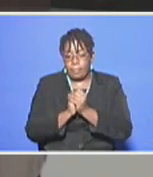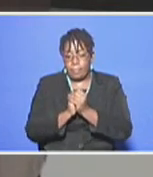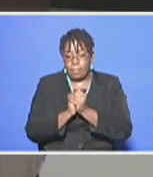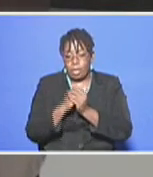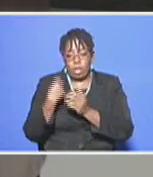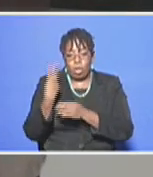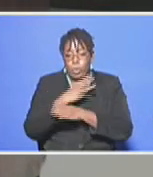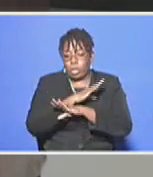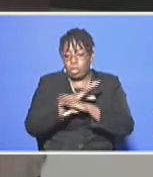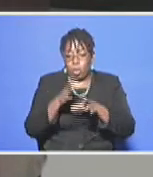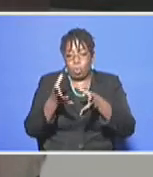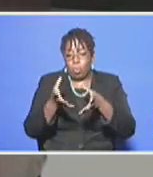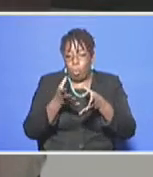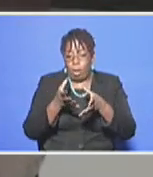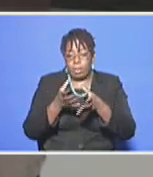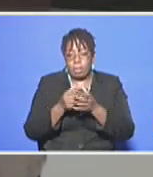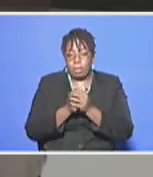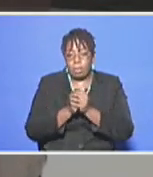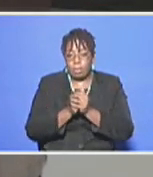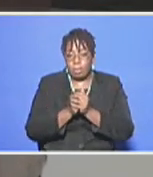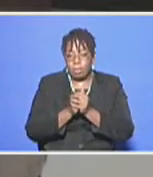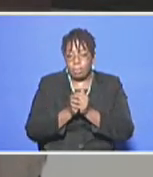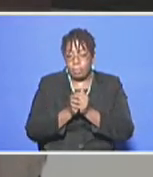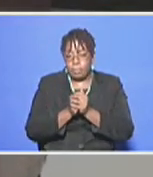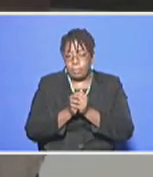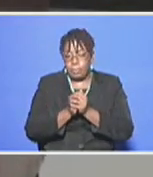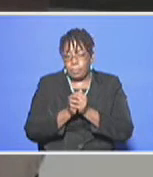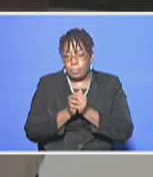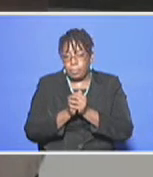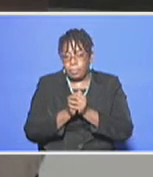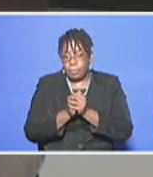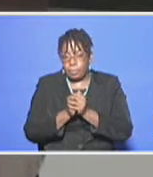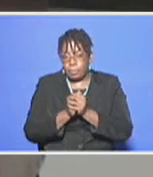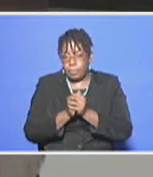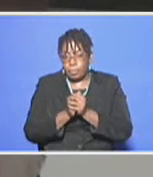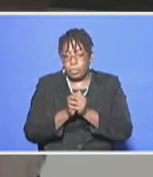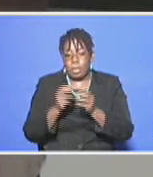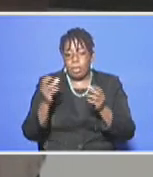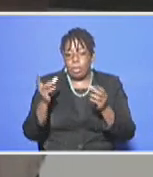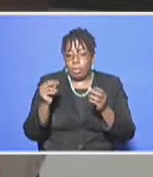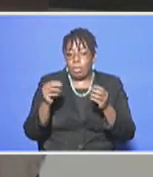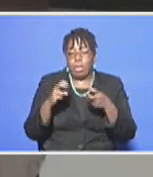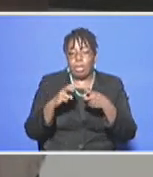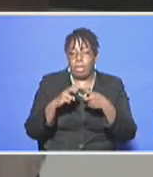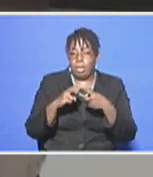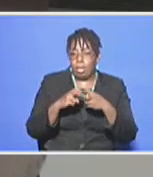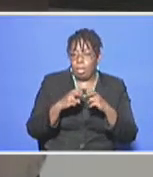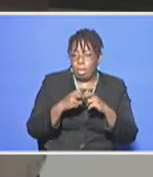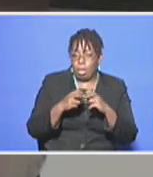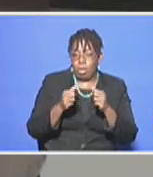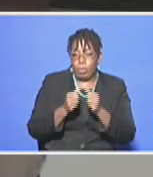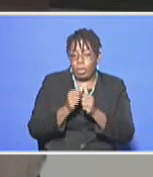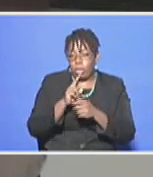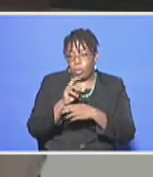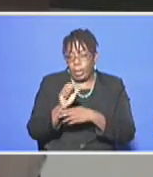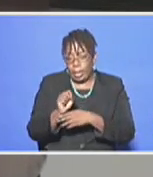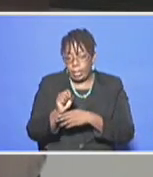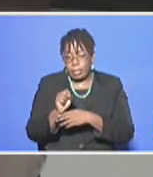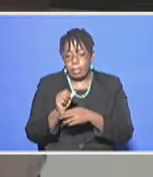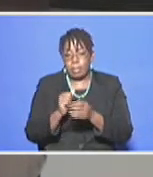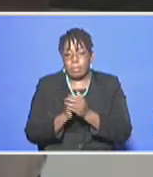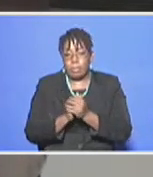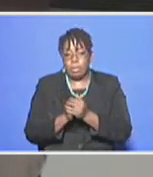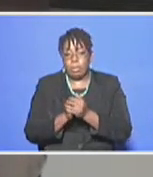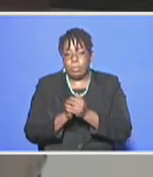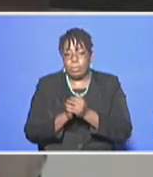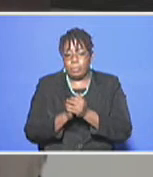we don't want to have any conflict or confrontation with the United States. So that's why we engaged the U.S. Even during